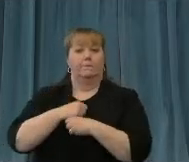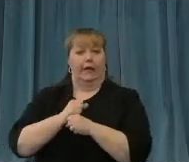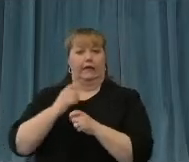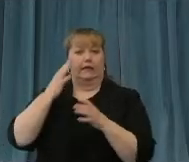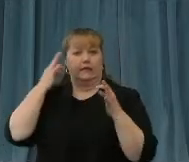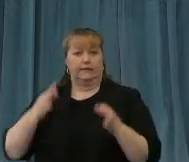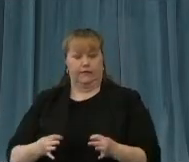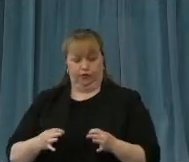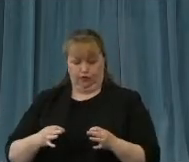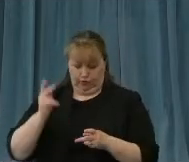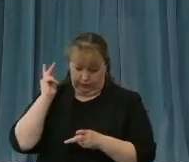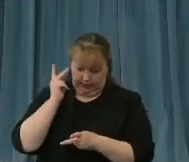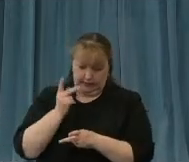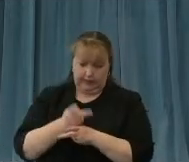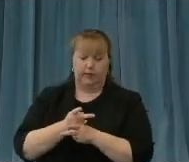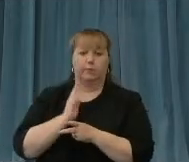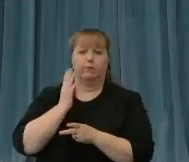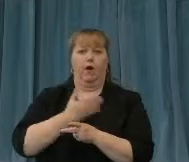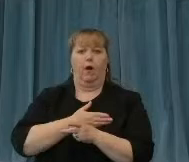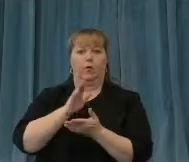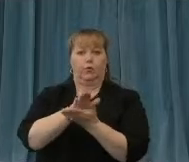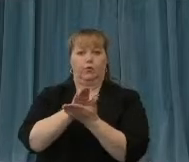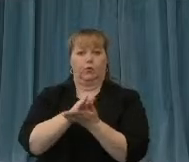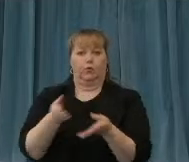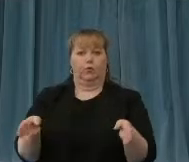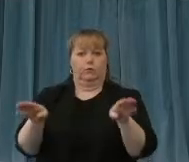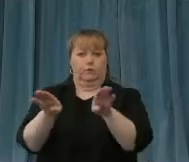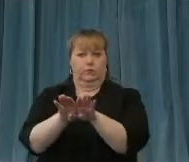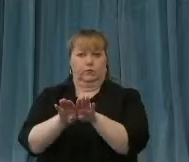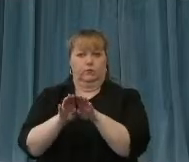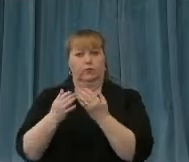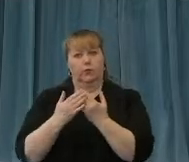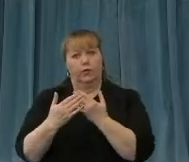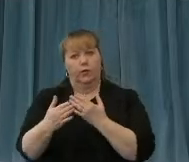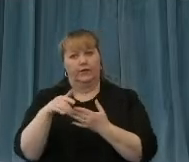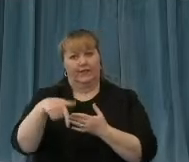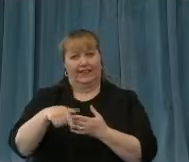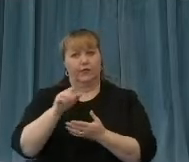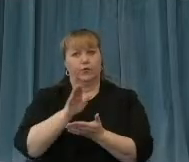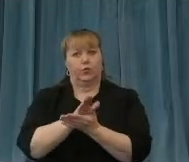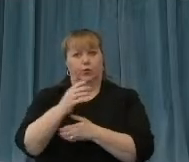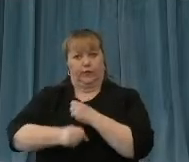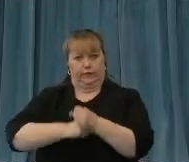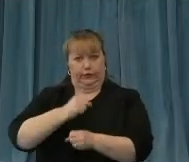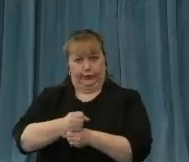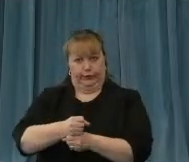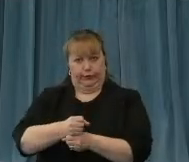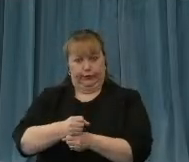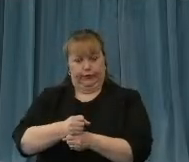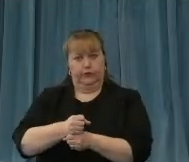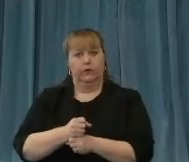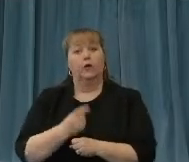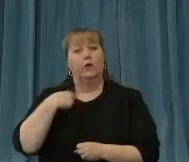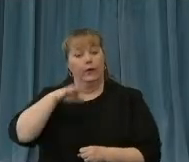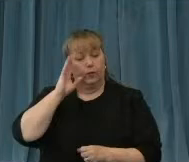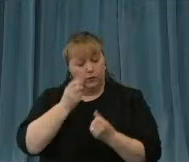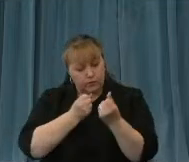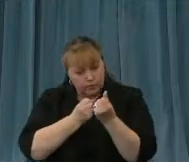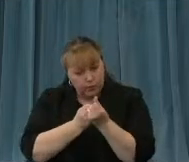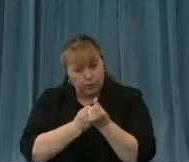continue educating our students through distance learning for the rest of this school year. We will continue our efforts to support